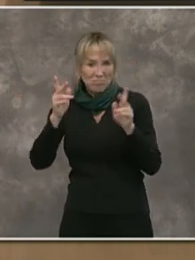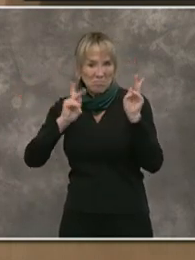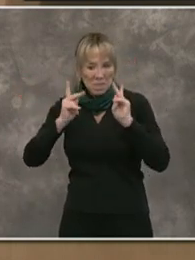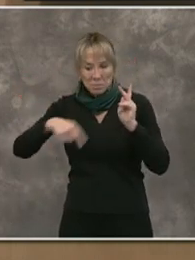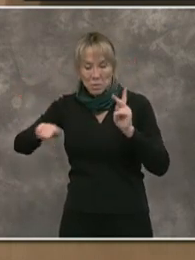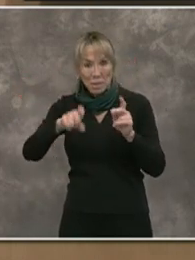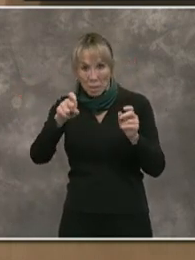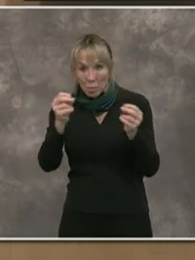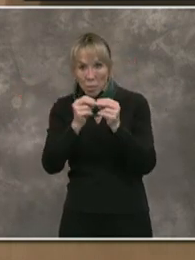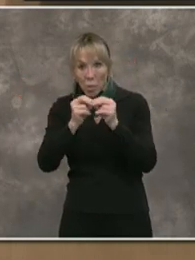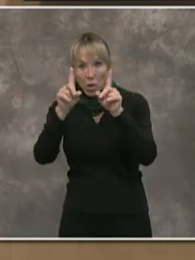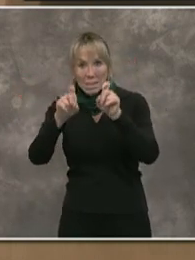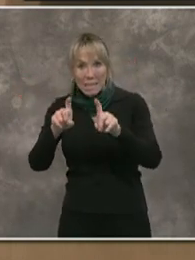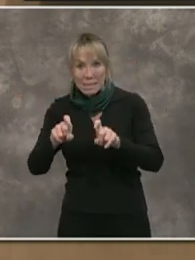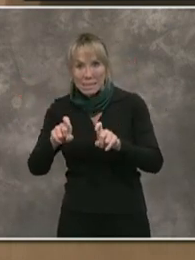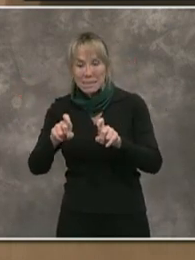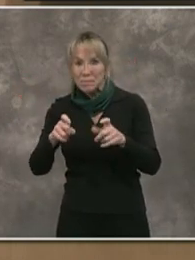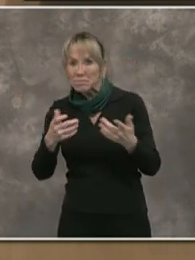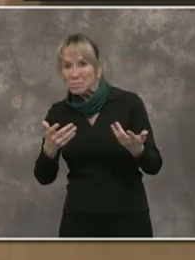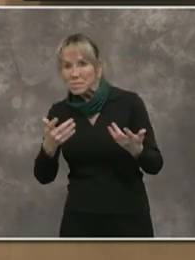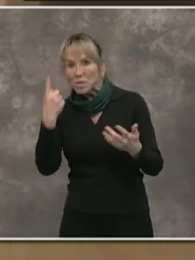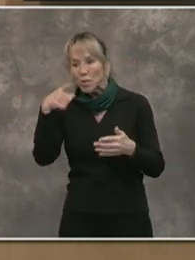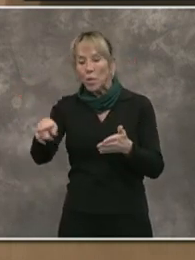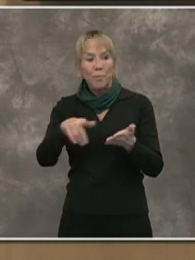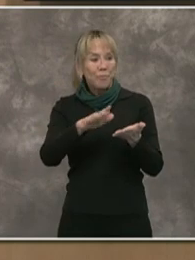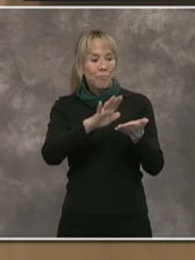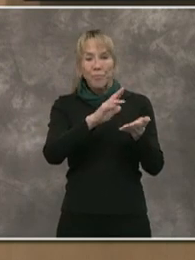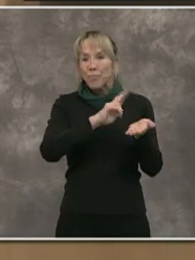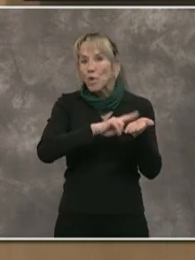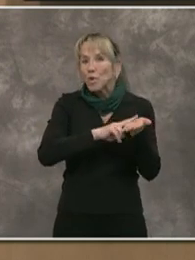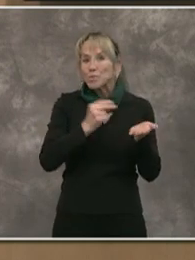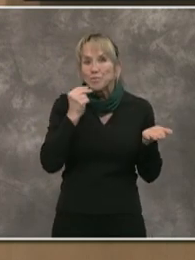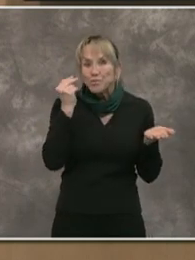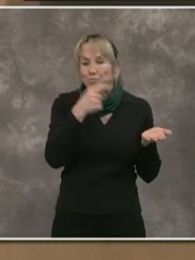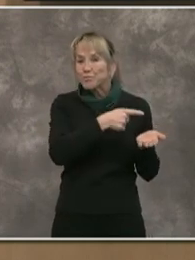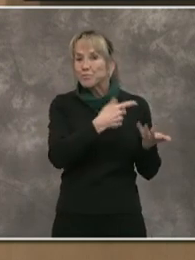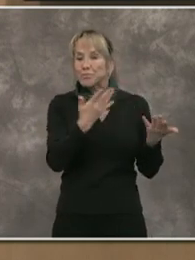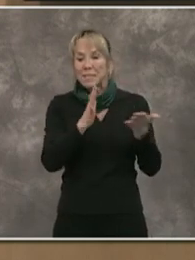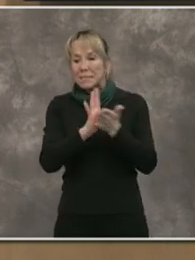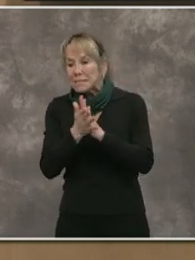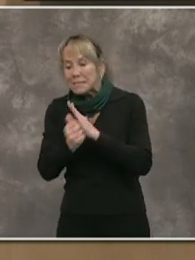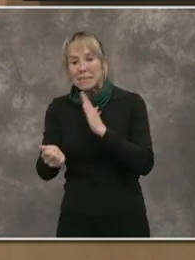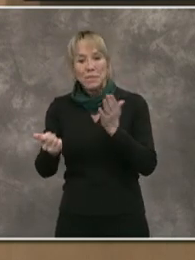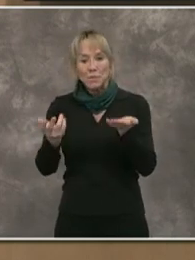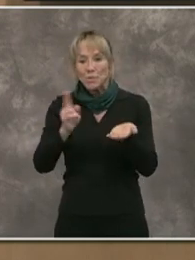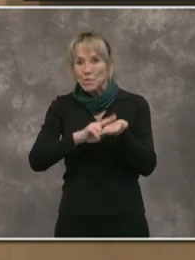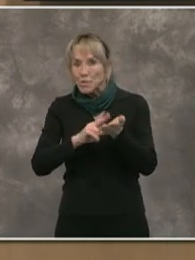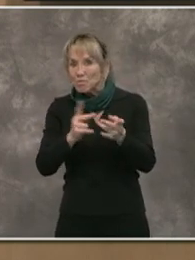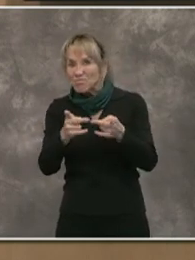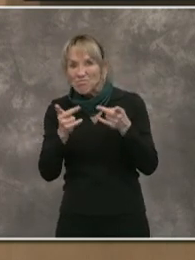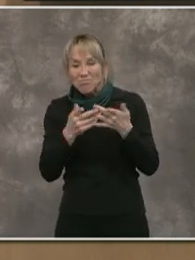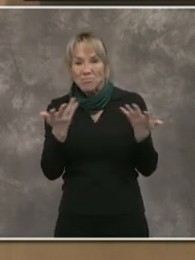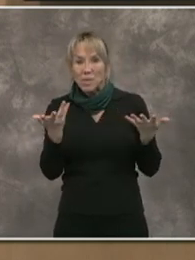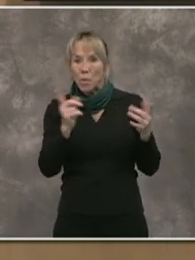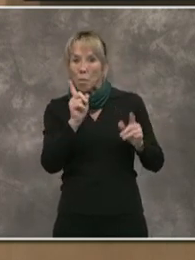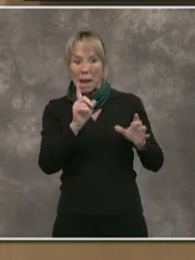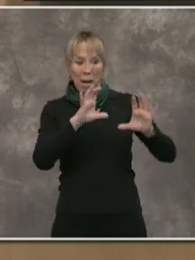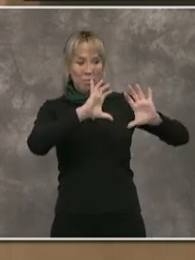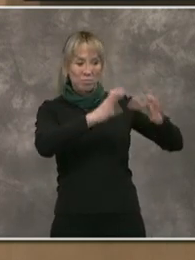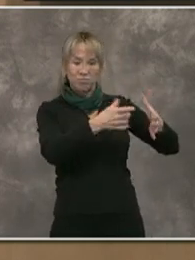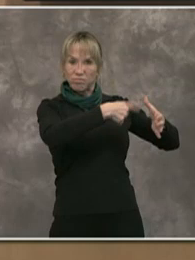more testing in skilled nursing facilities and in congregate living facilities, whether it means